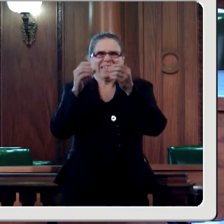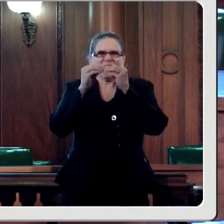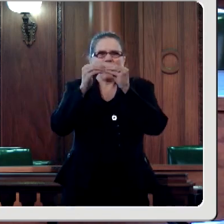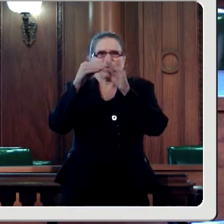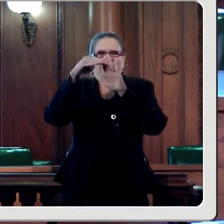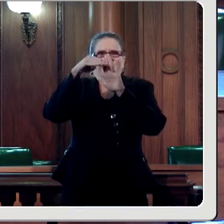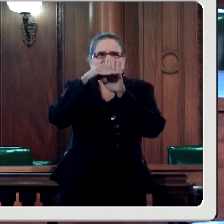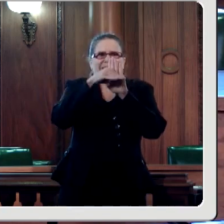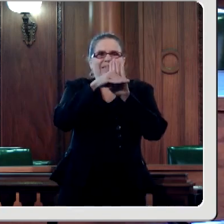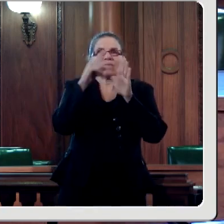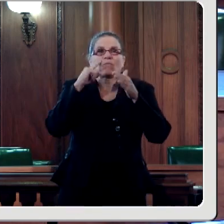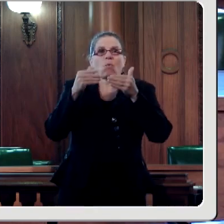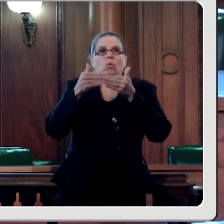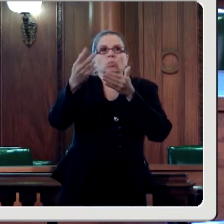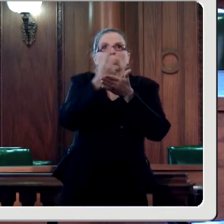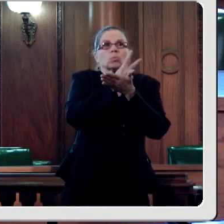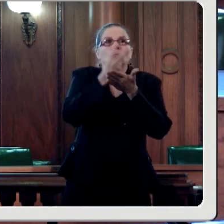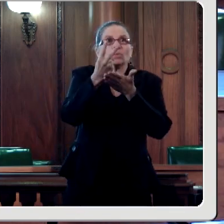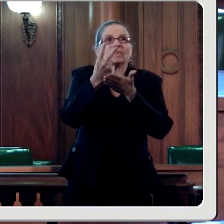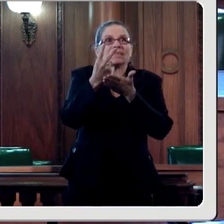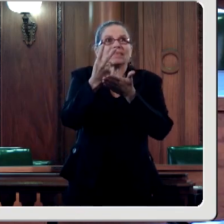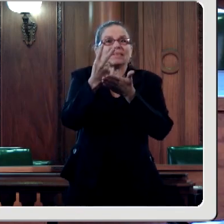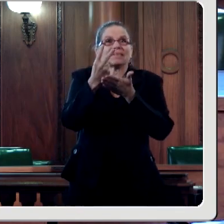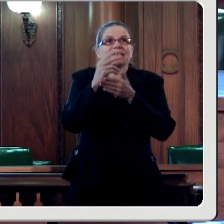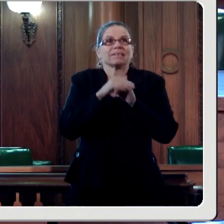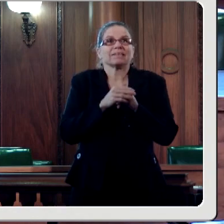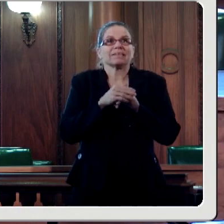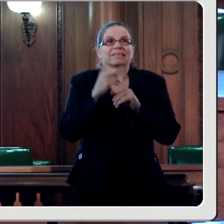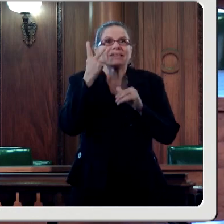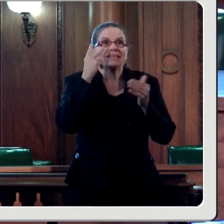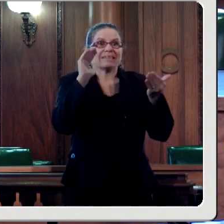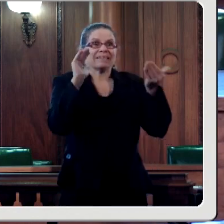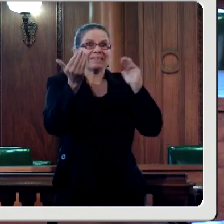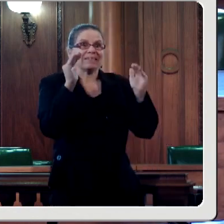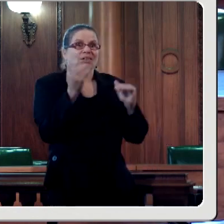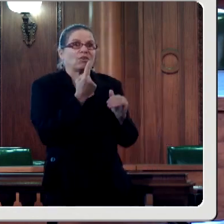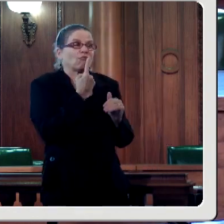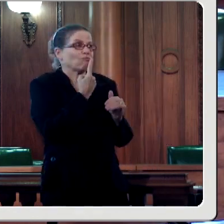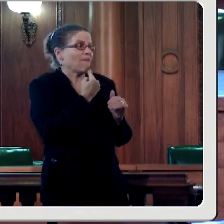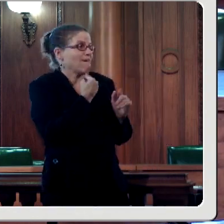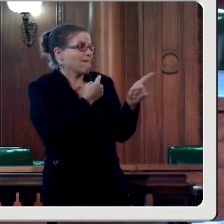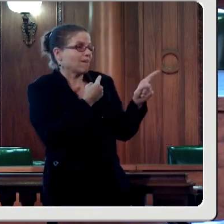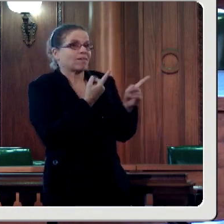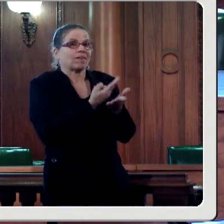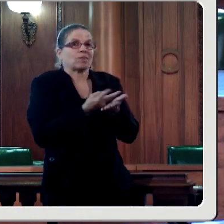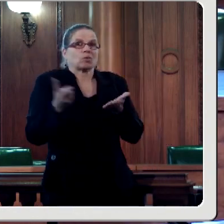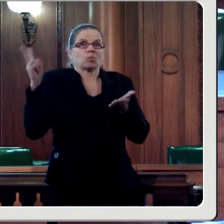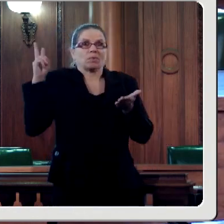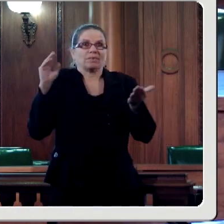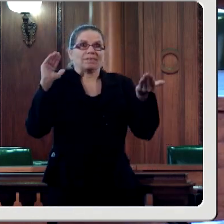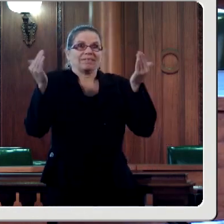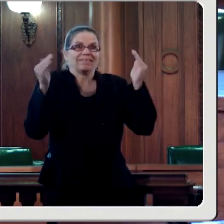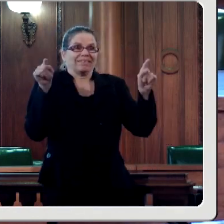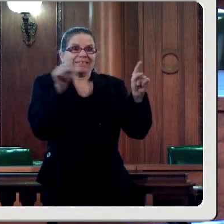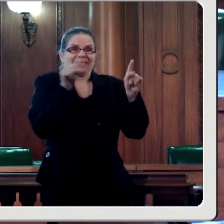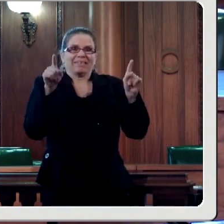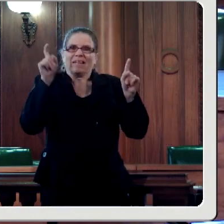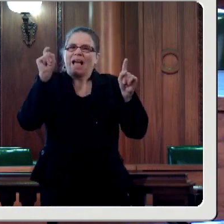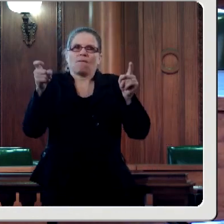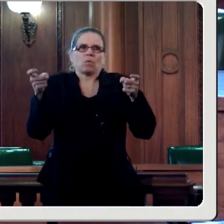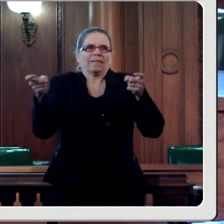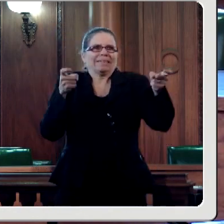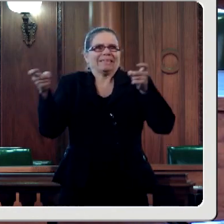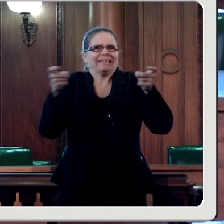back down into the yellow, then eventually into the green. We've done it before. We can do it again,